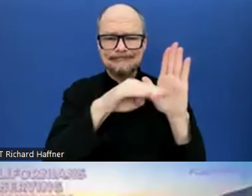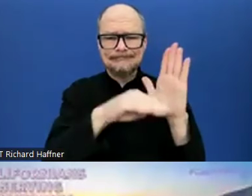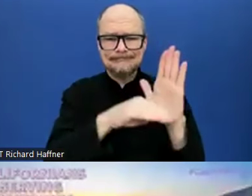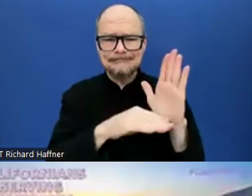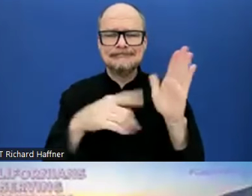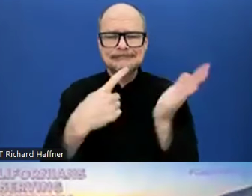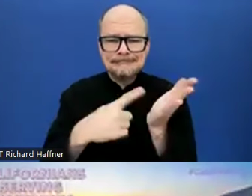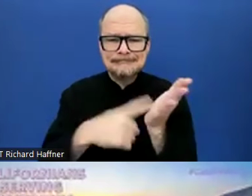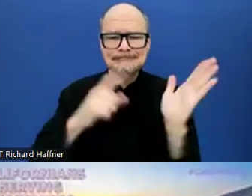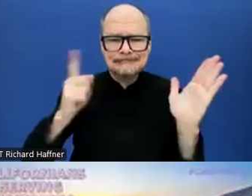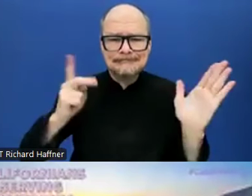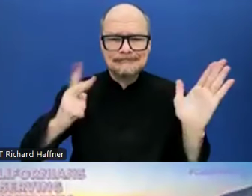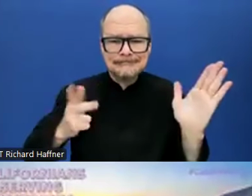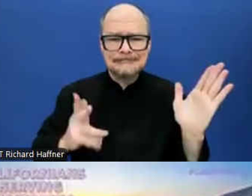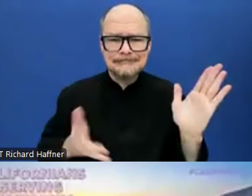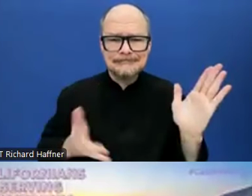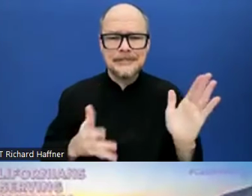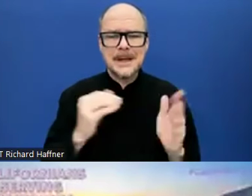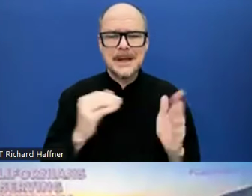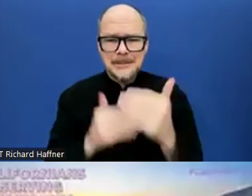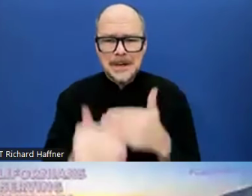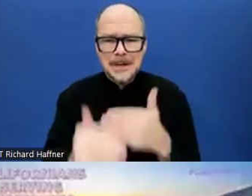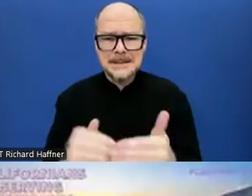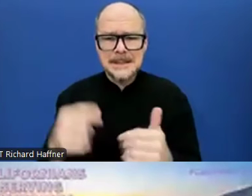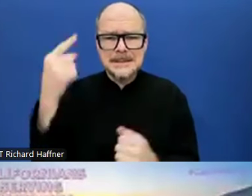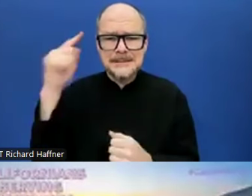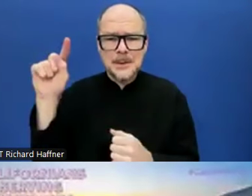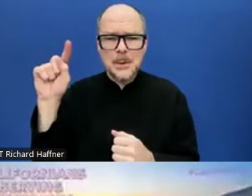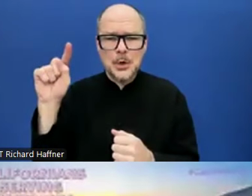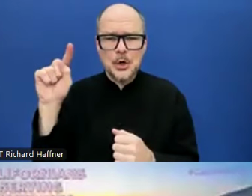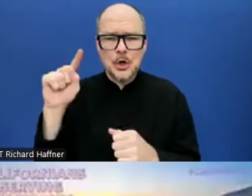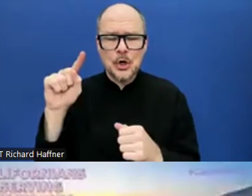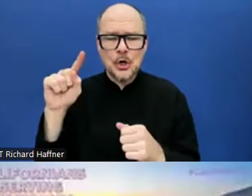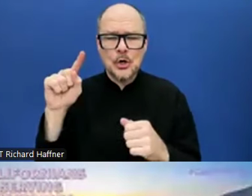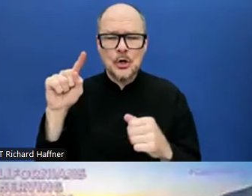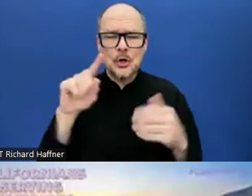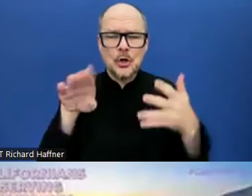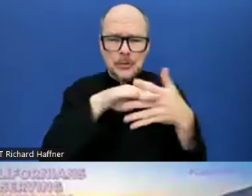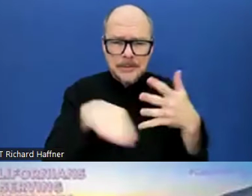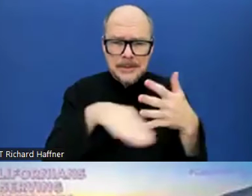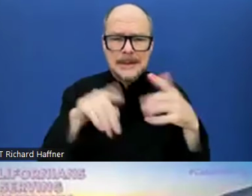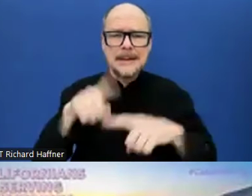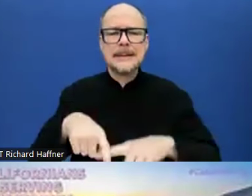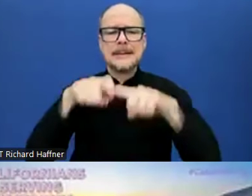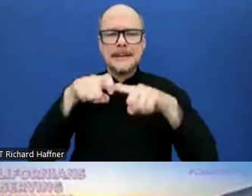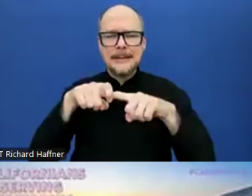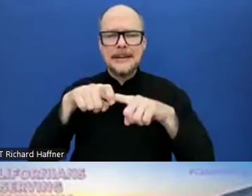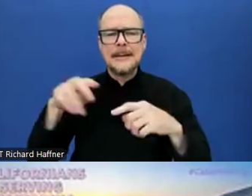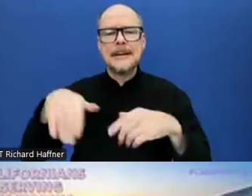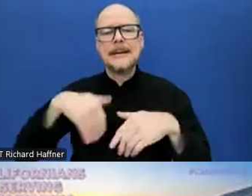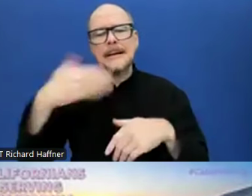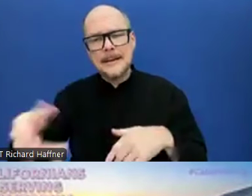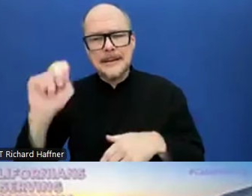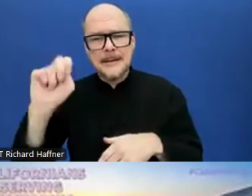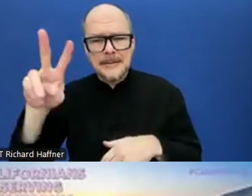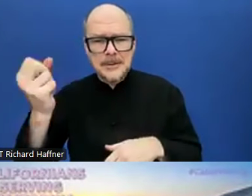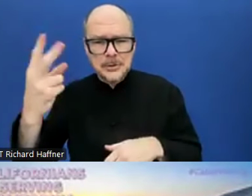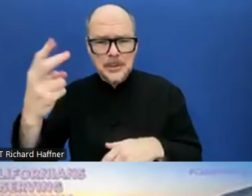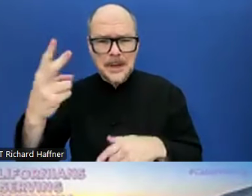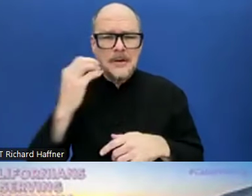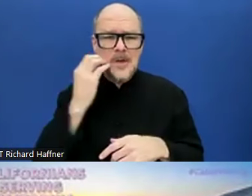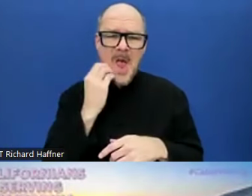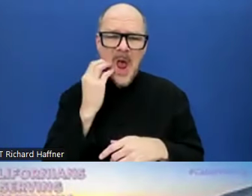and process for recessing and picking up on November 12th? And please feel free to use